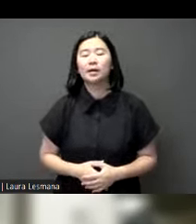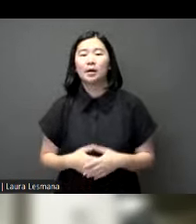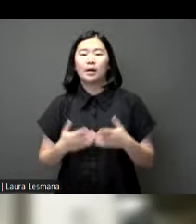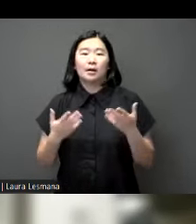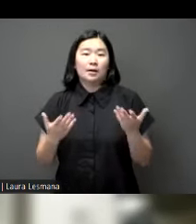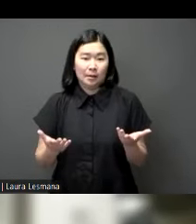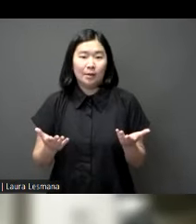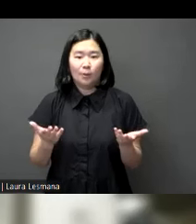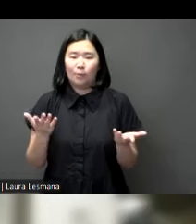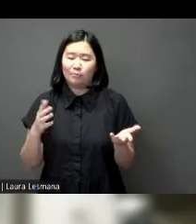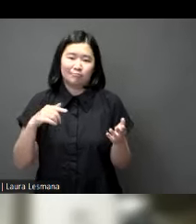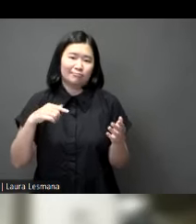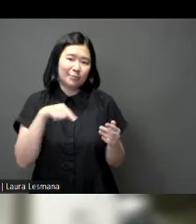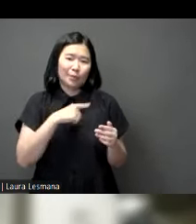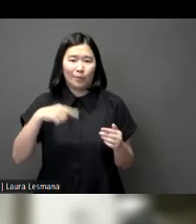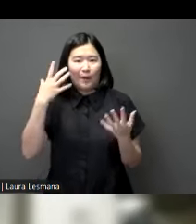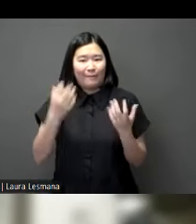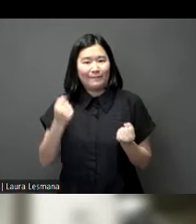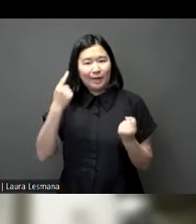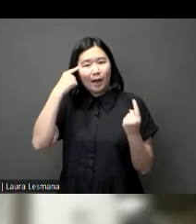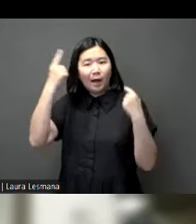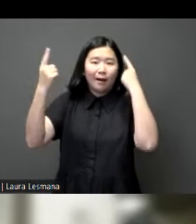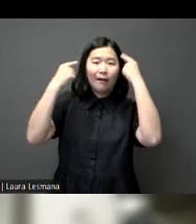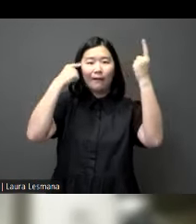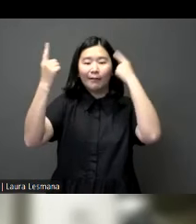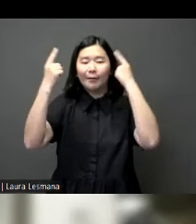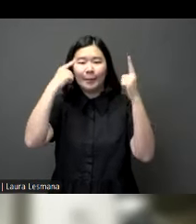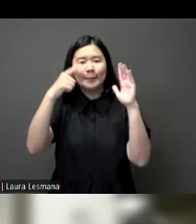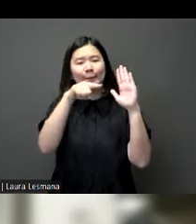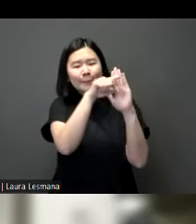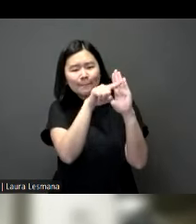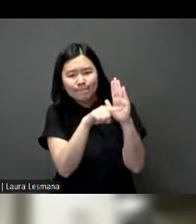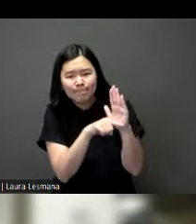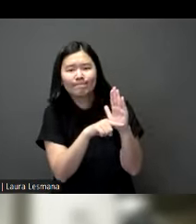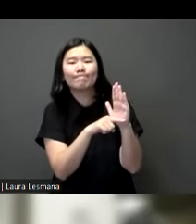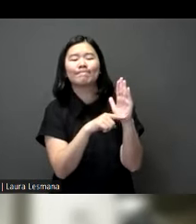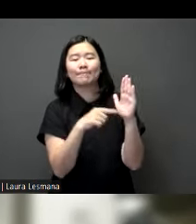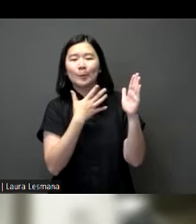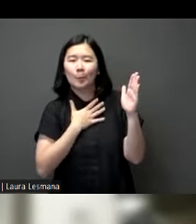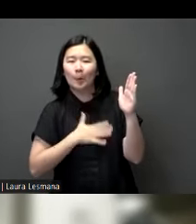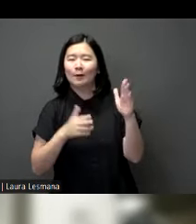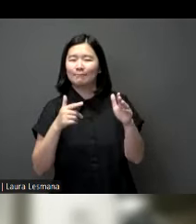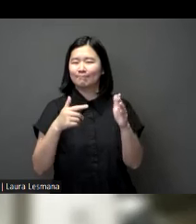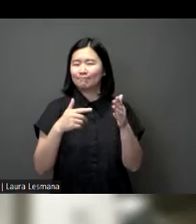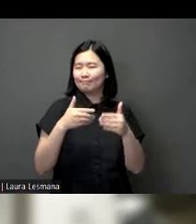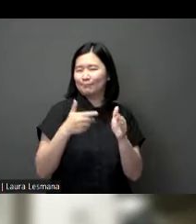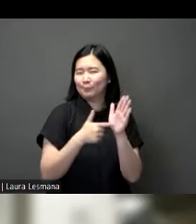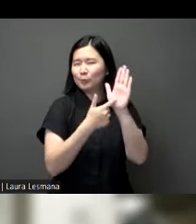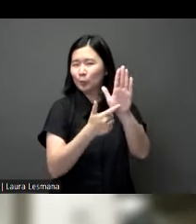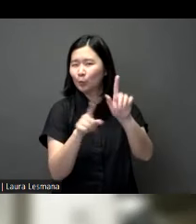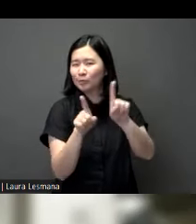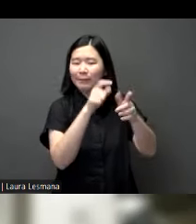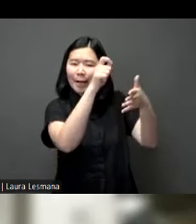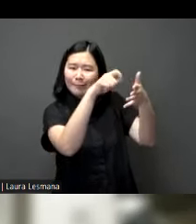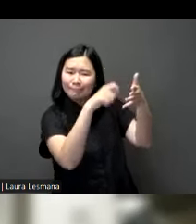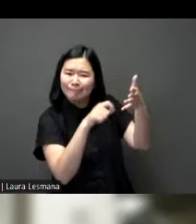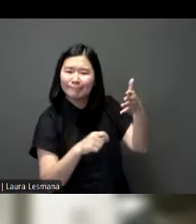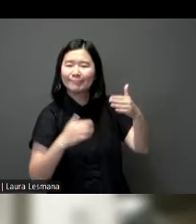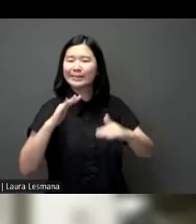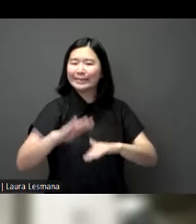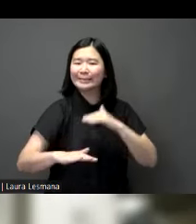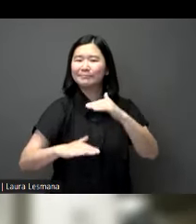into 6 regions in Chile. We have our members here, 14 members. We have